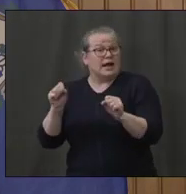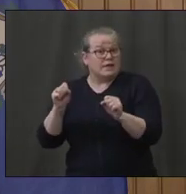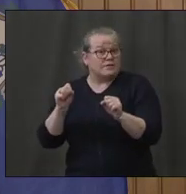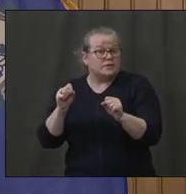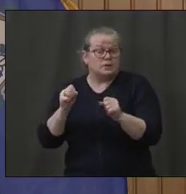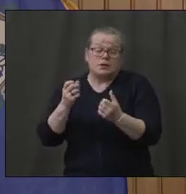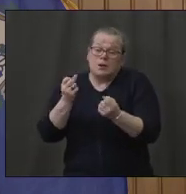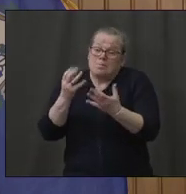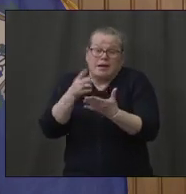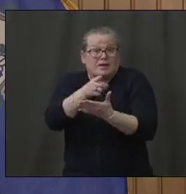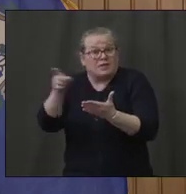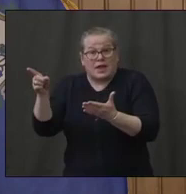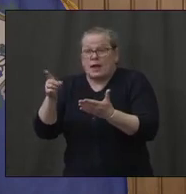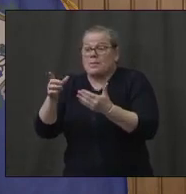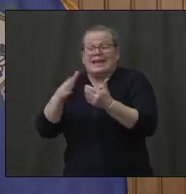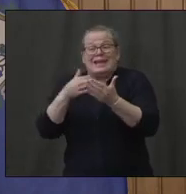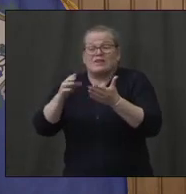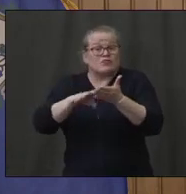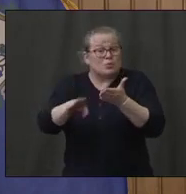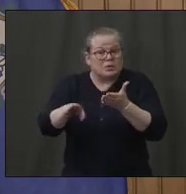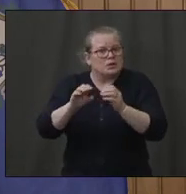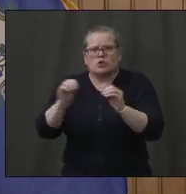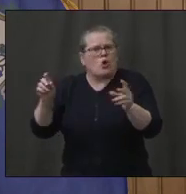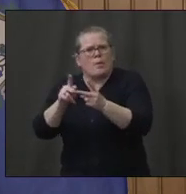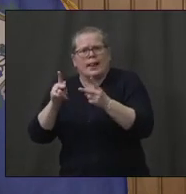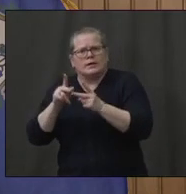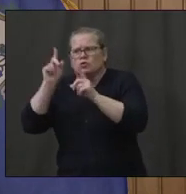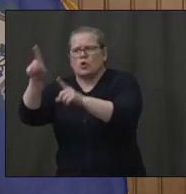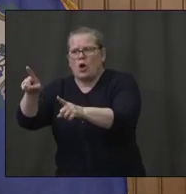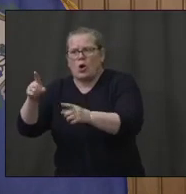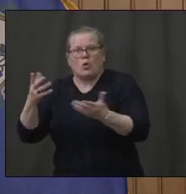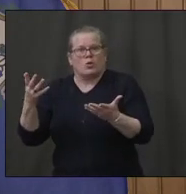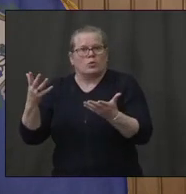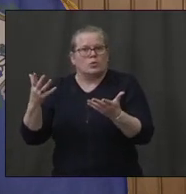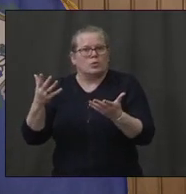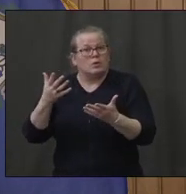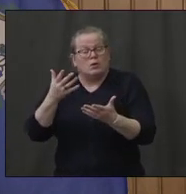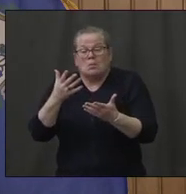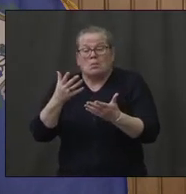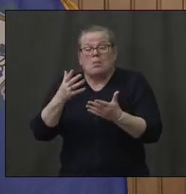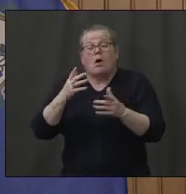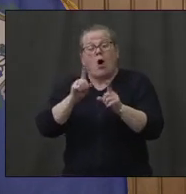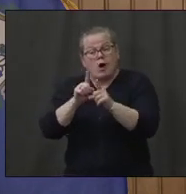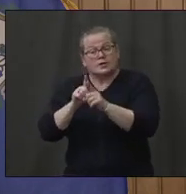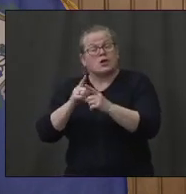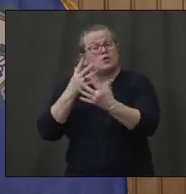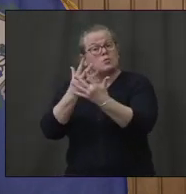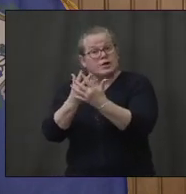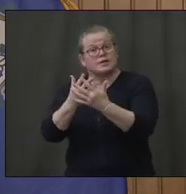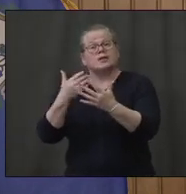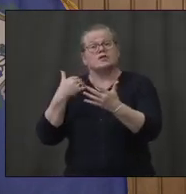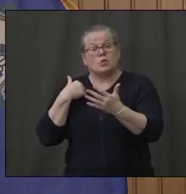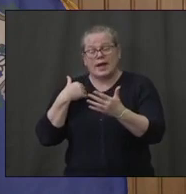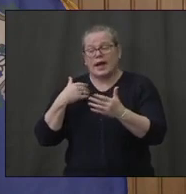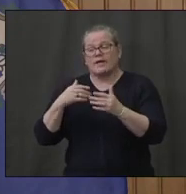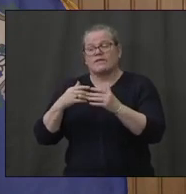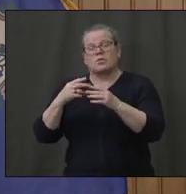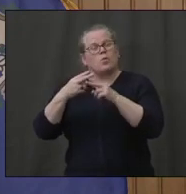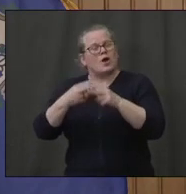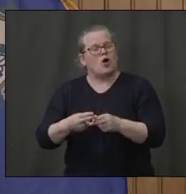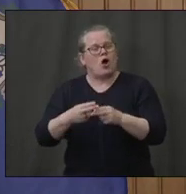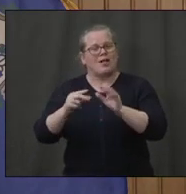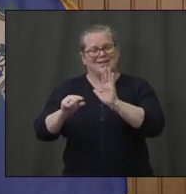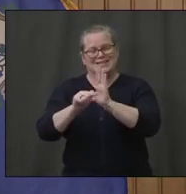don't have any other place to go. And also in our prisons, we do have extra capacity there. We have negative pressure areas.